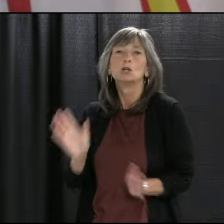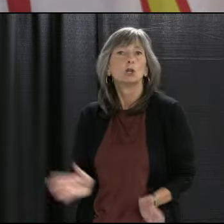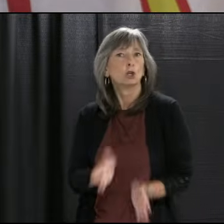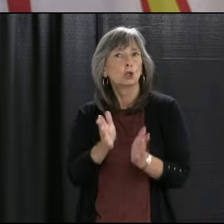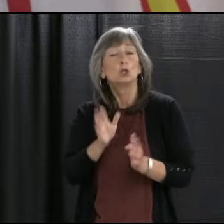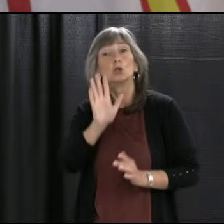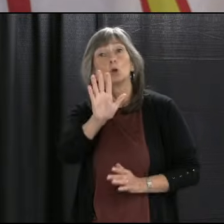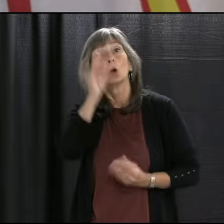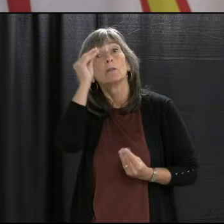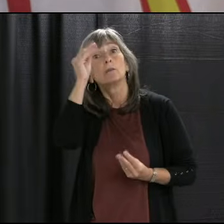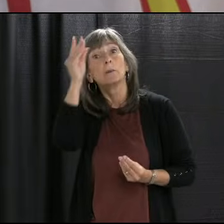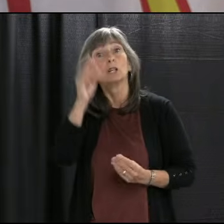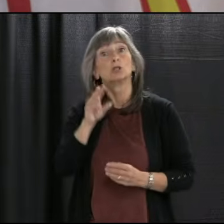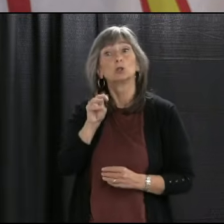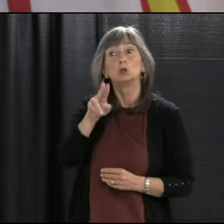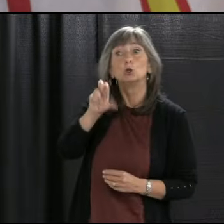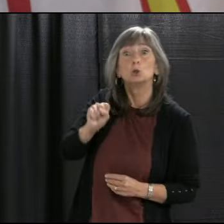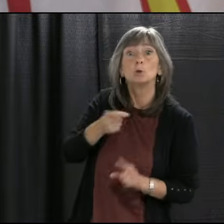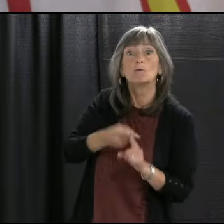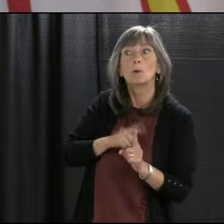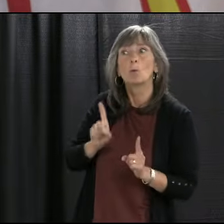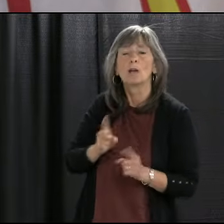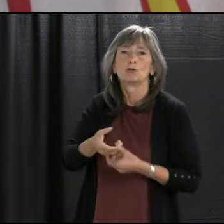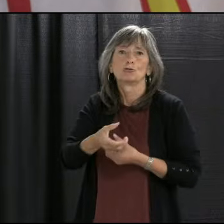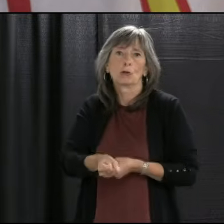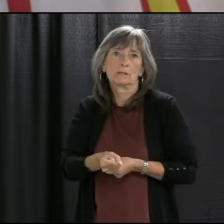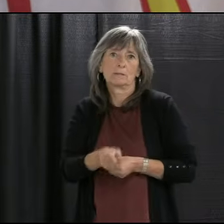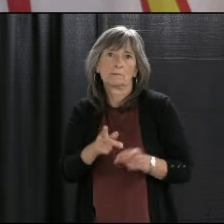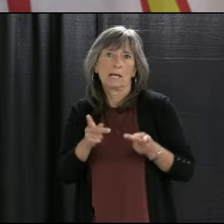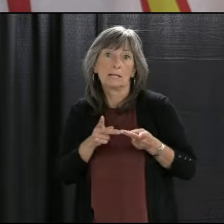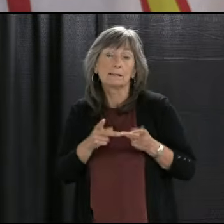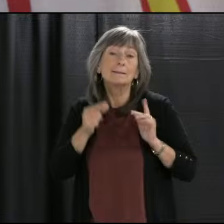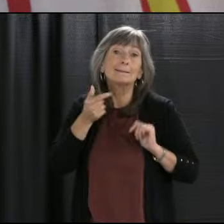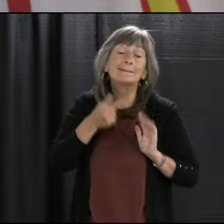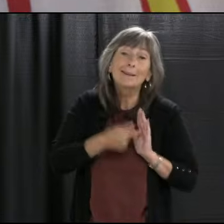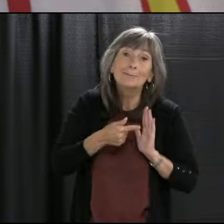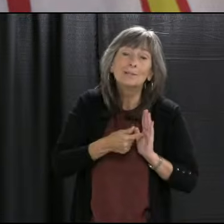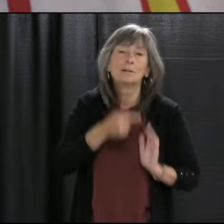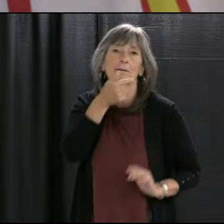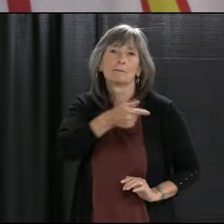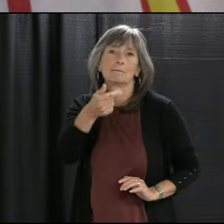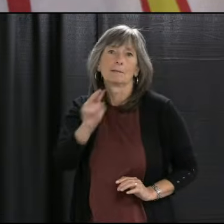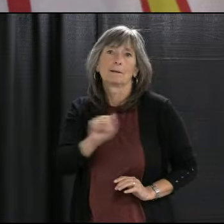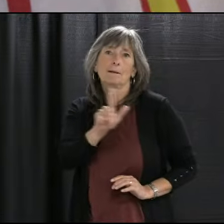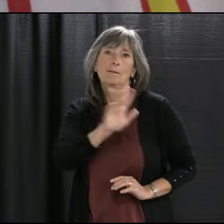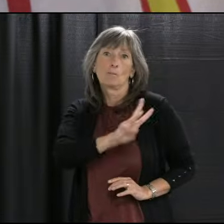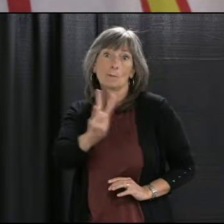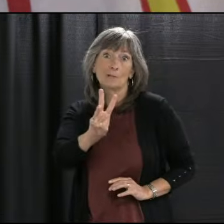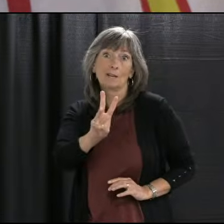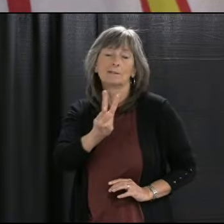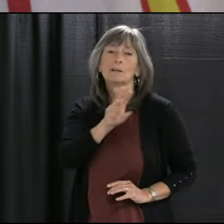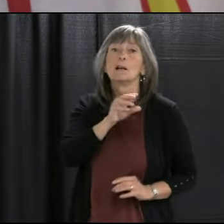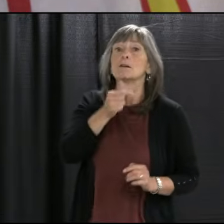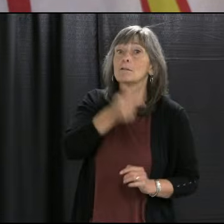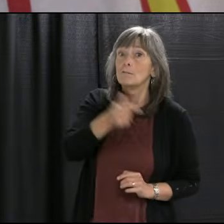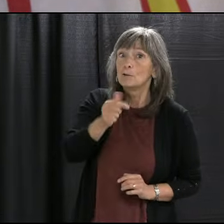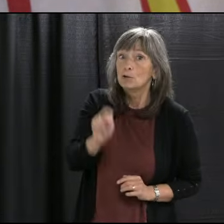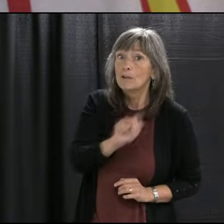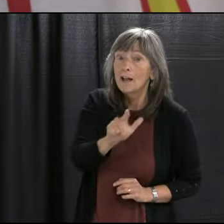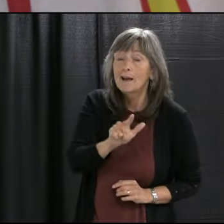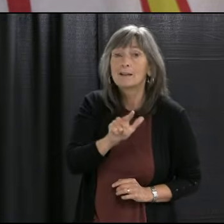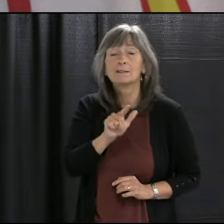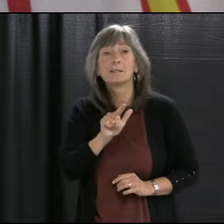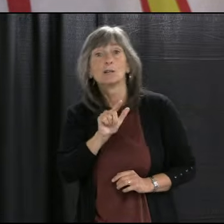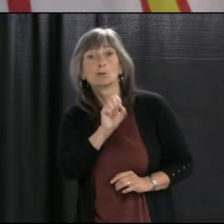get their information from official and trusted sources, such as Government of Newfoundland and Labrador websites and social media, the Department